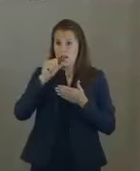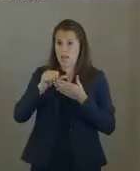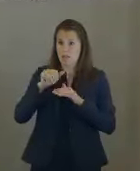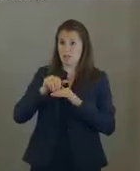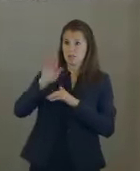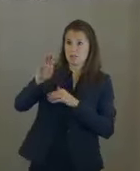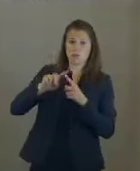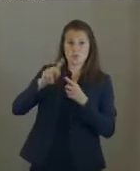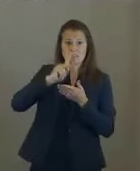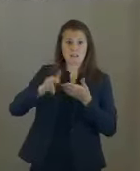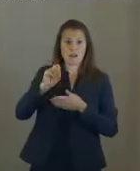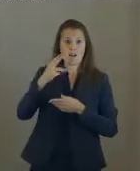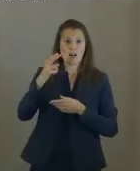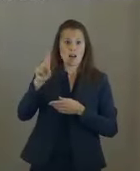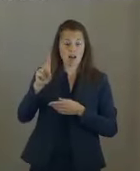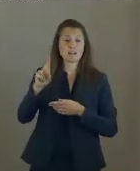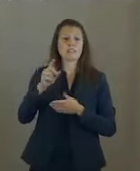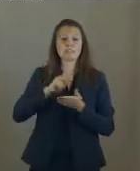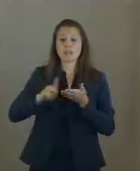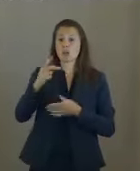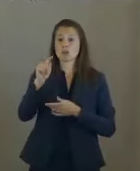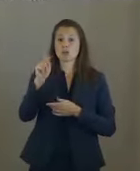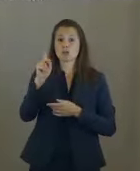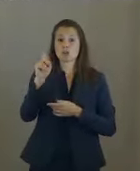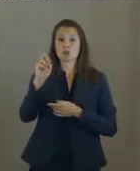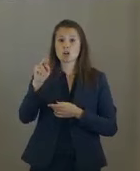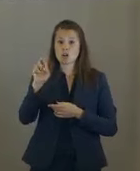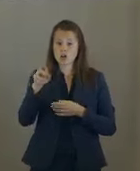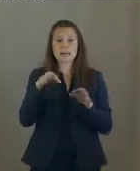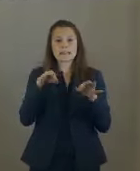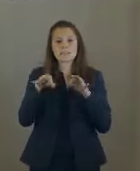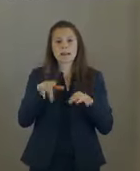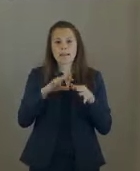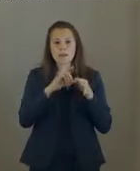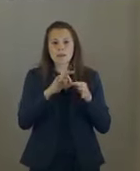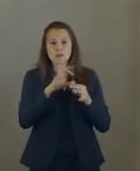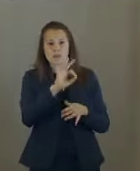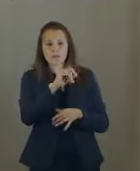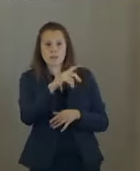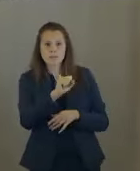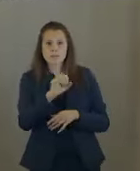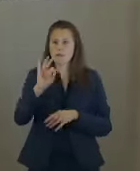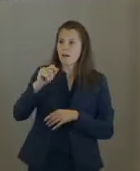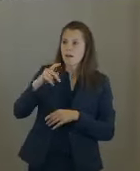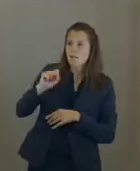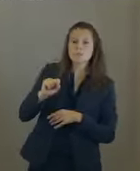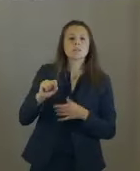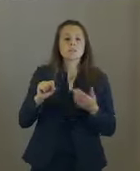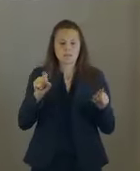to the Secretary of HUD, Secretary Turner, explaining the relationship between the FIPS and the FAPs. Every time I've lobbied